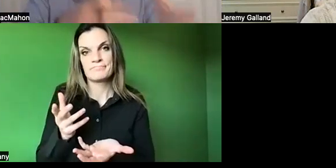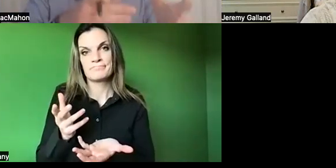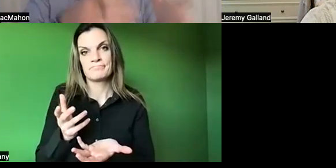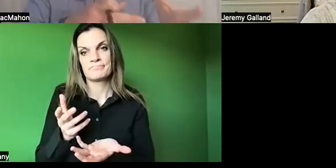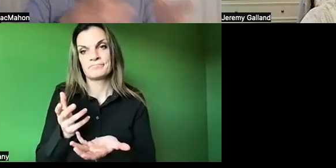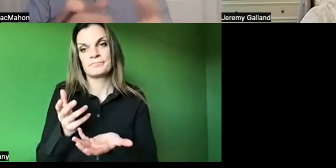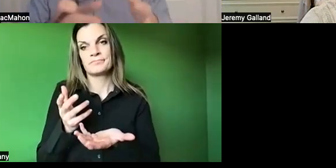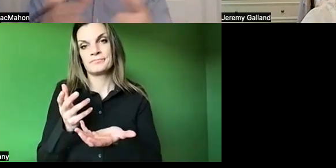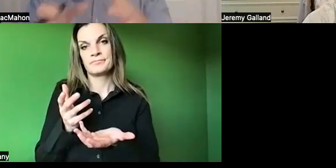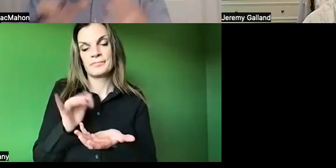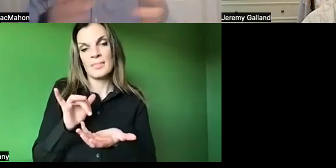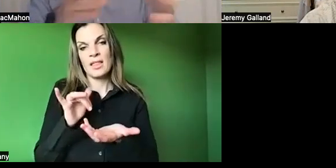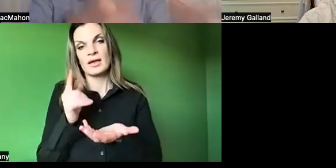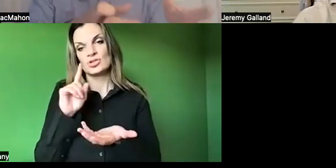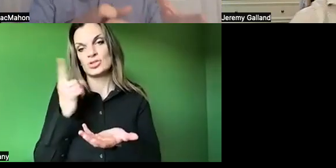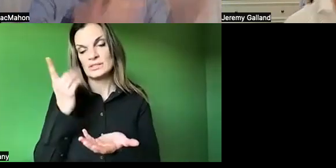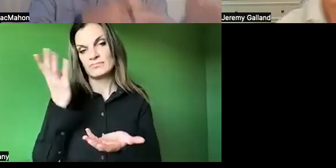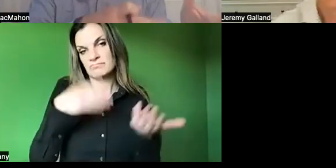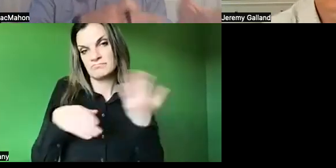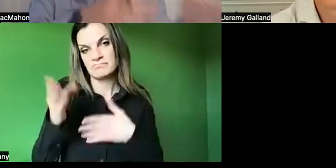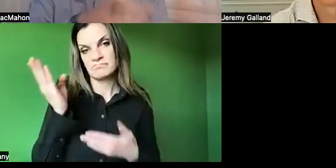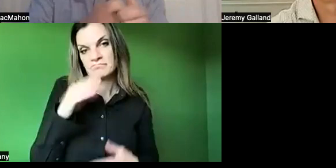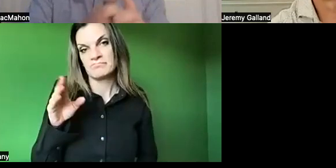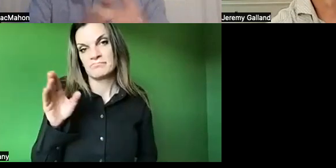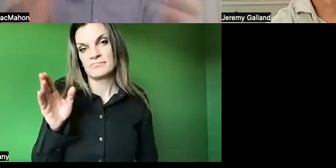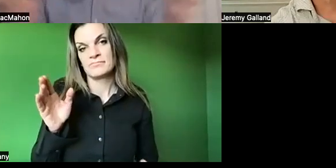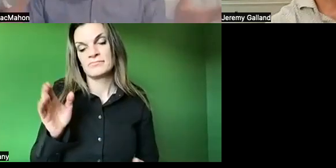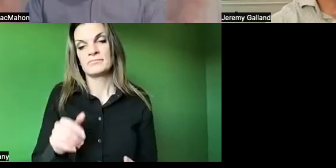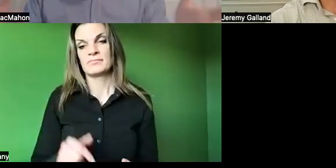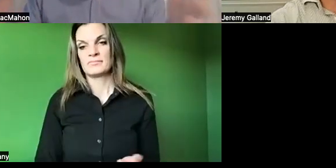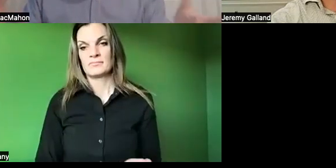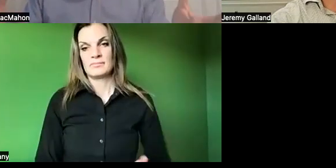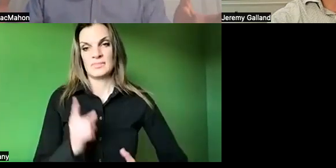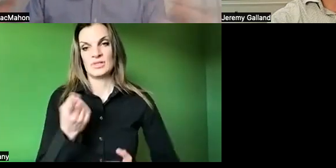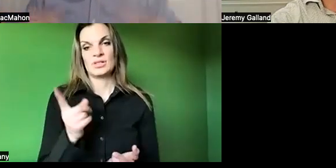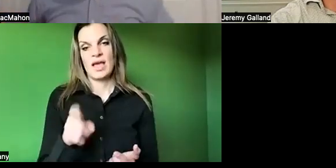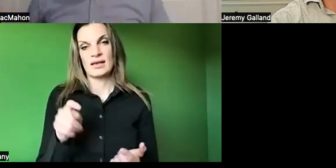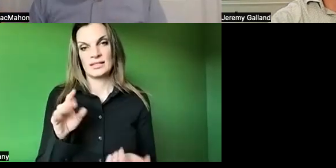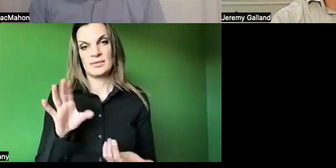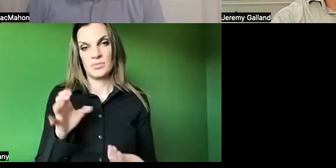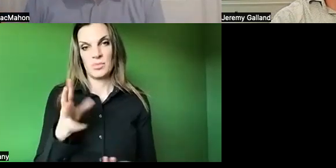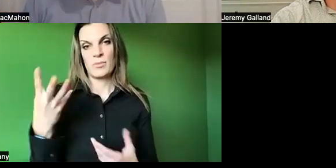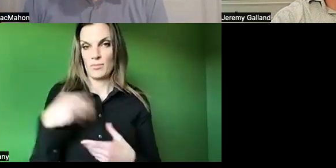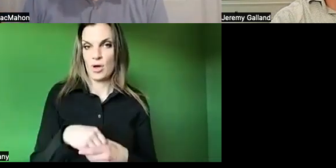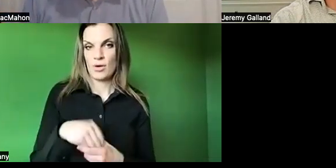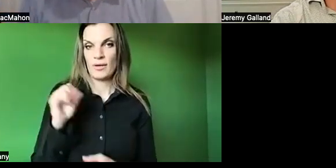sort of bullet item to look at alongside other priorities. It just has to be a part of